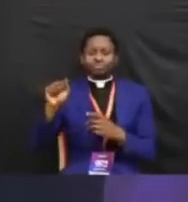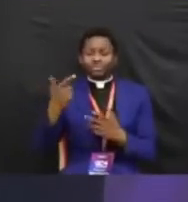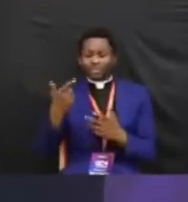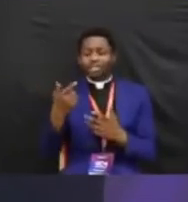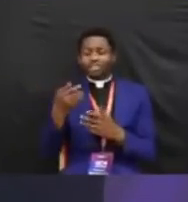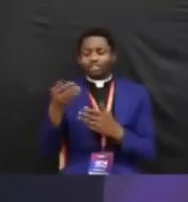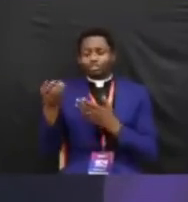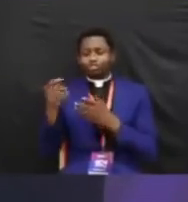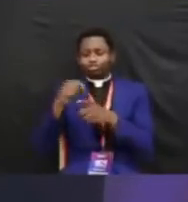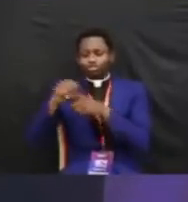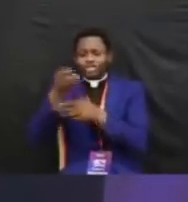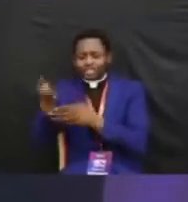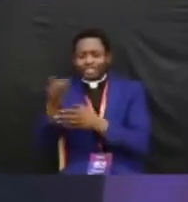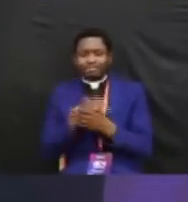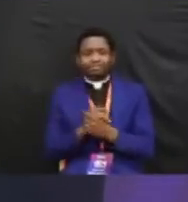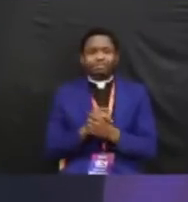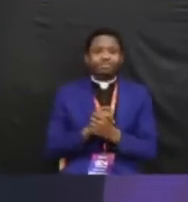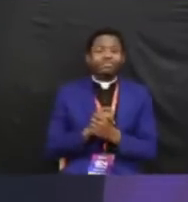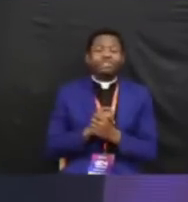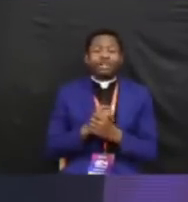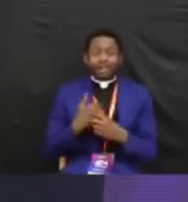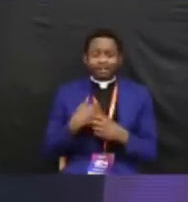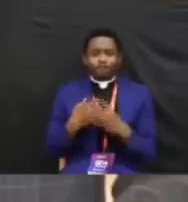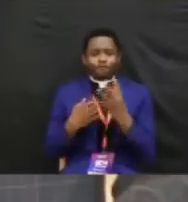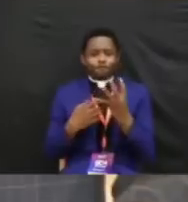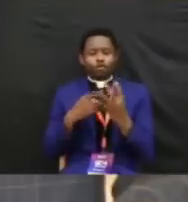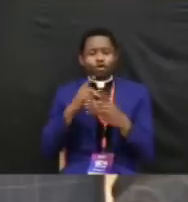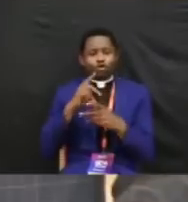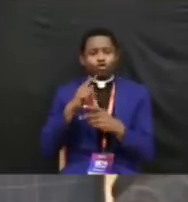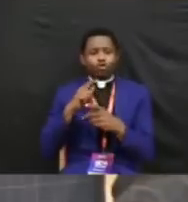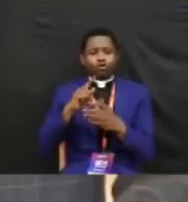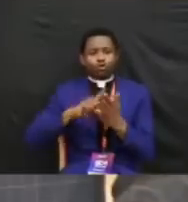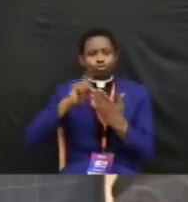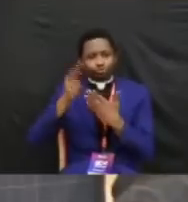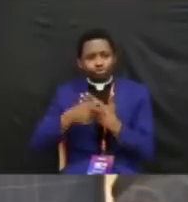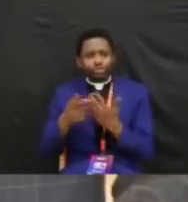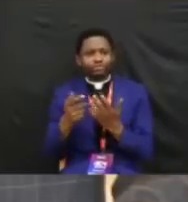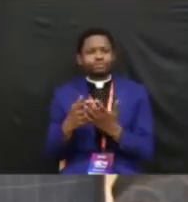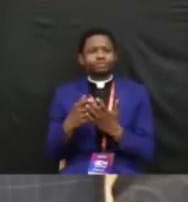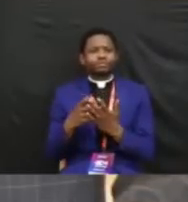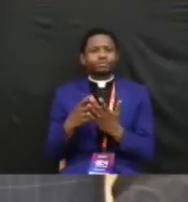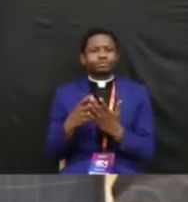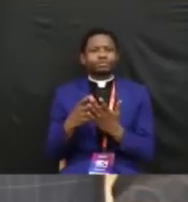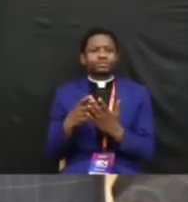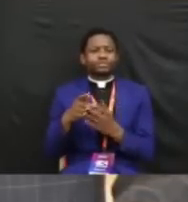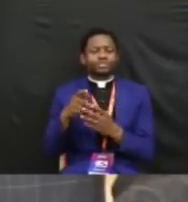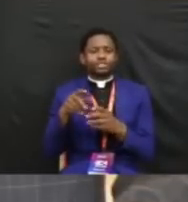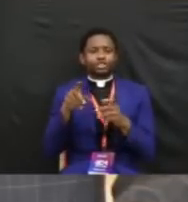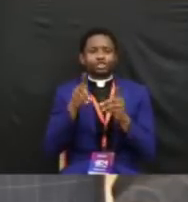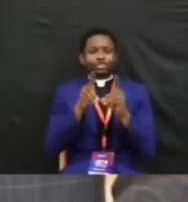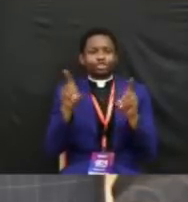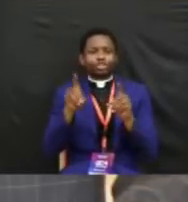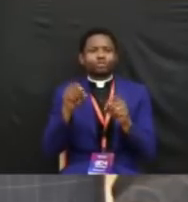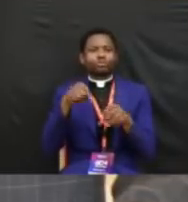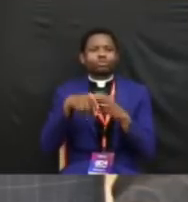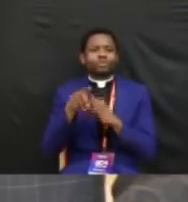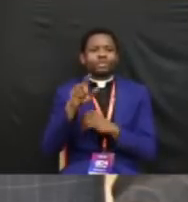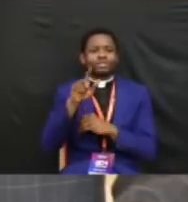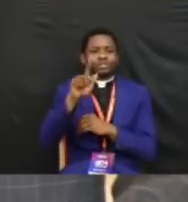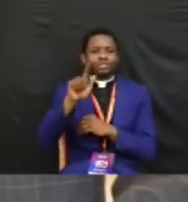diploma in pastoral and theological studies, diploma in lay ministry, and certificate and